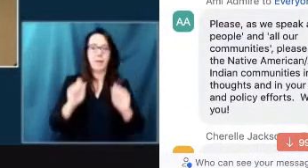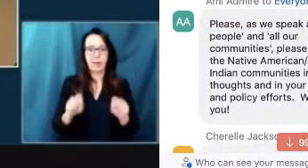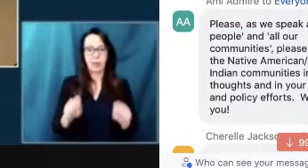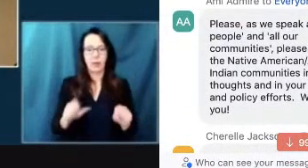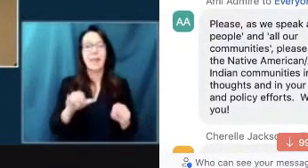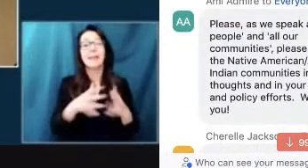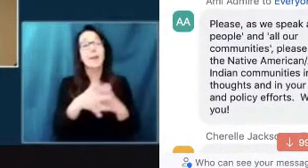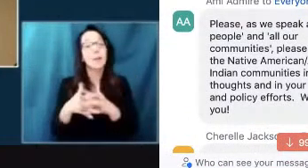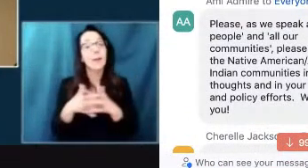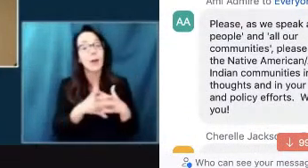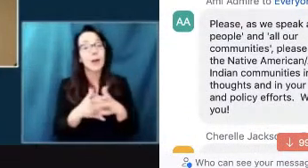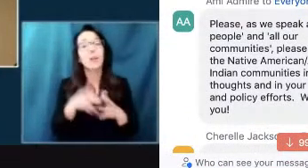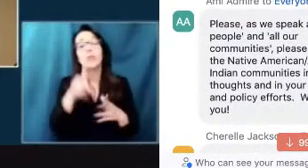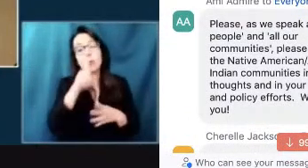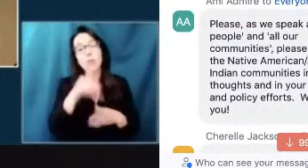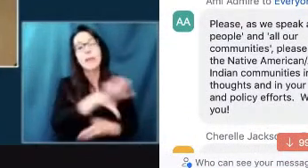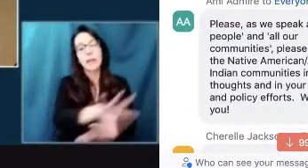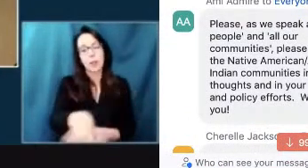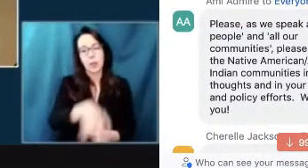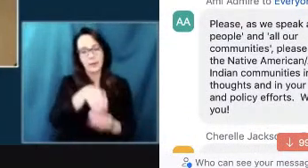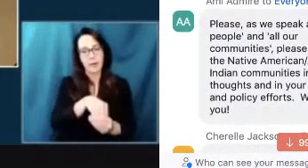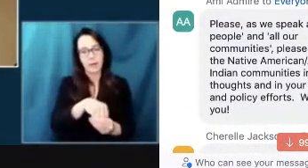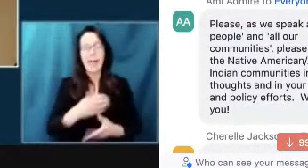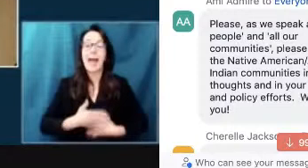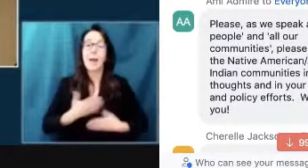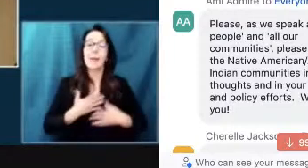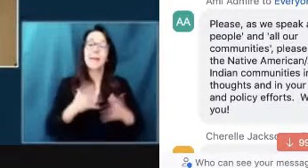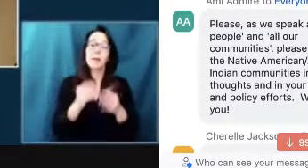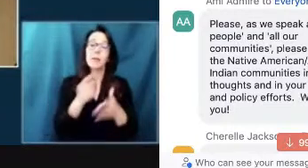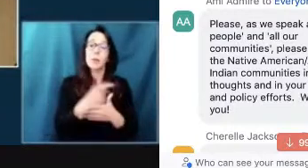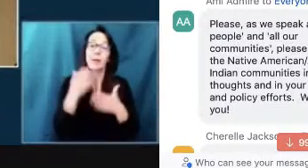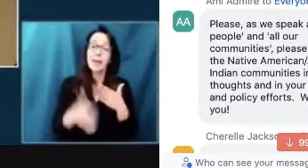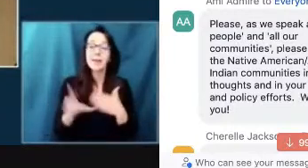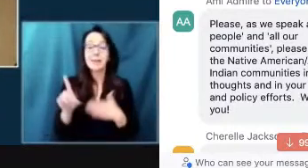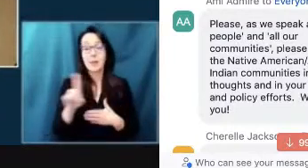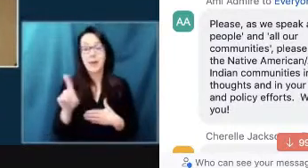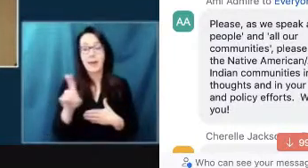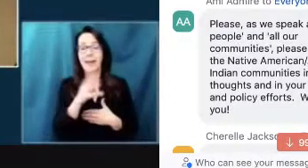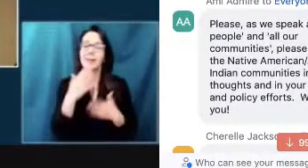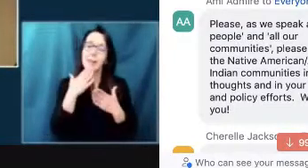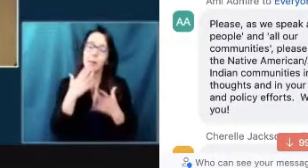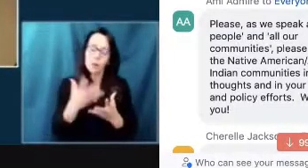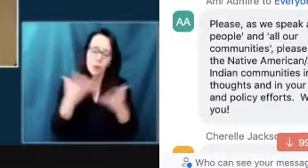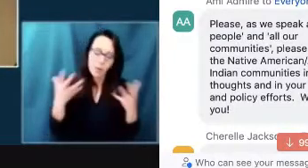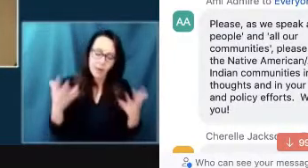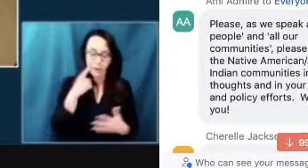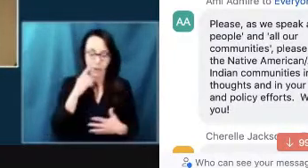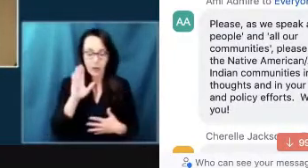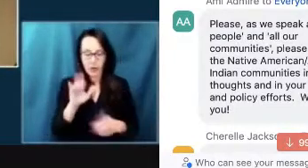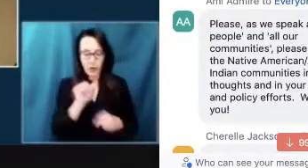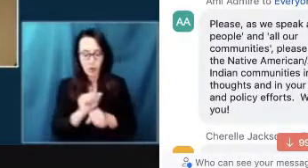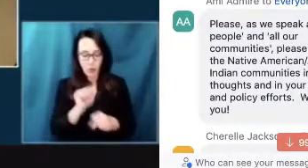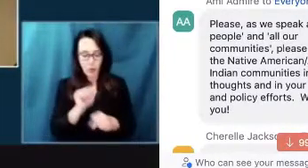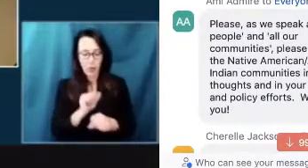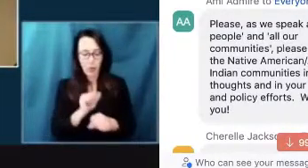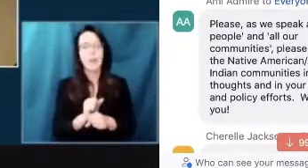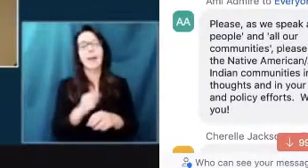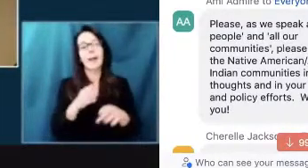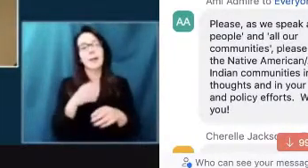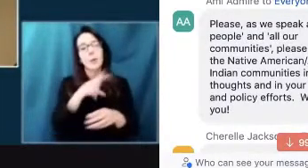truly inclusive. Happy Convention Weekend, fellow Democrats, and thank you so much for your tireless work that you do in your